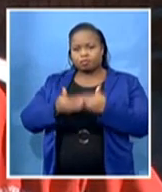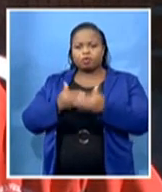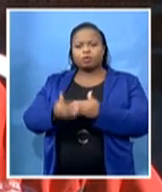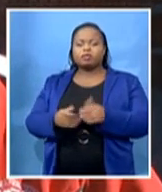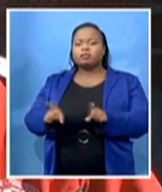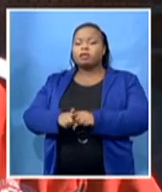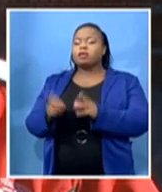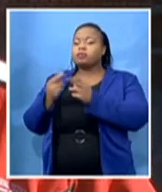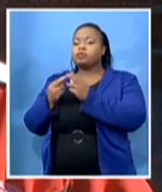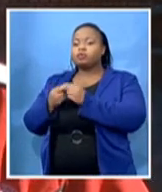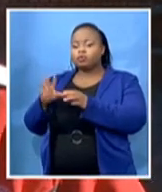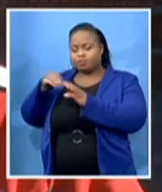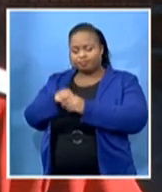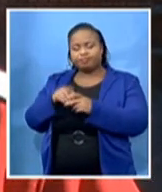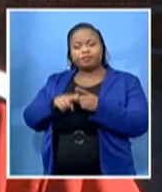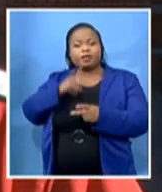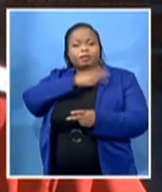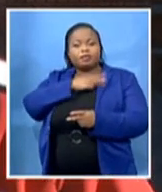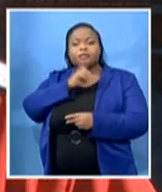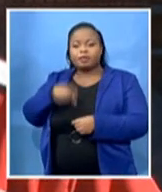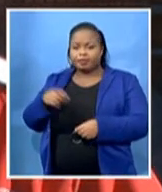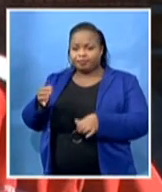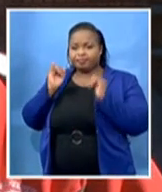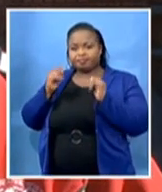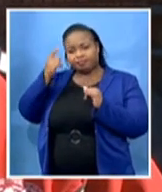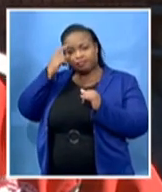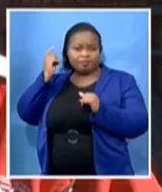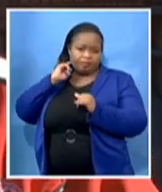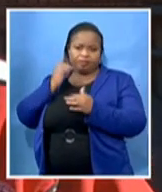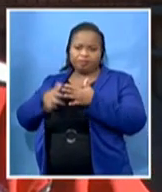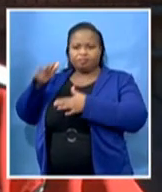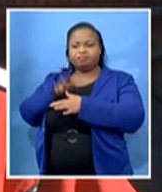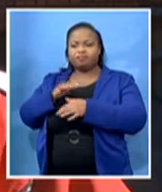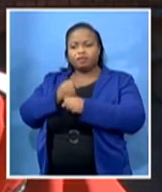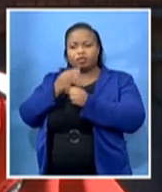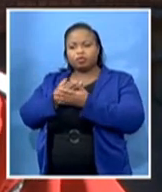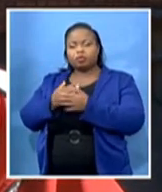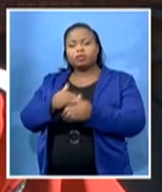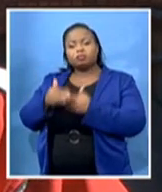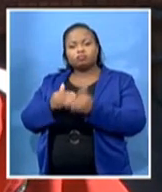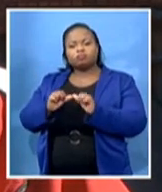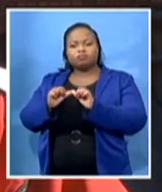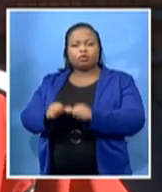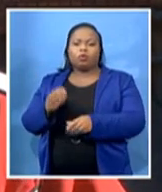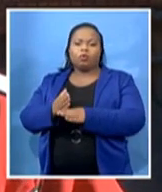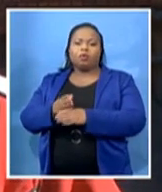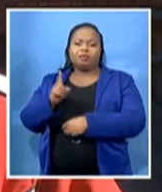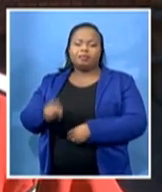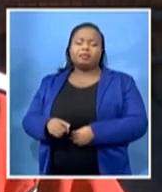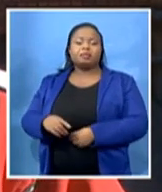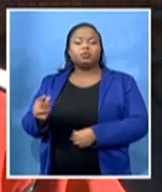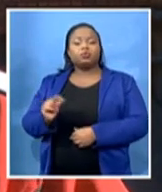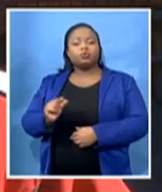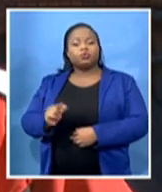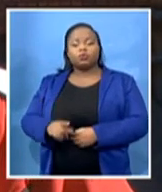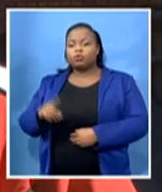take it seriously and ensure that we prioritize that particular aspect. The sooner the better. We shouldn't really say by